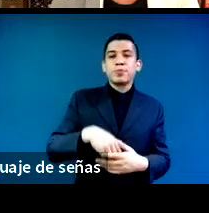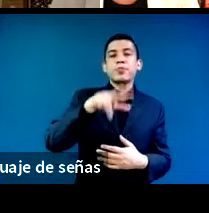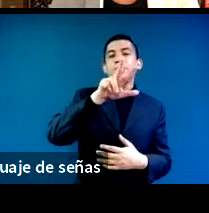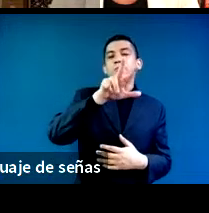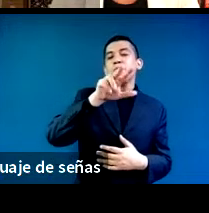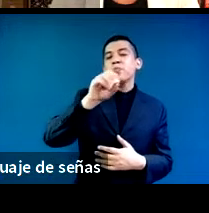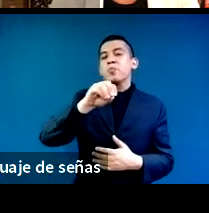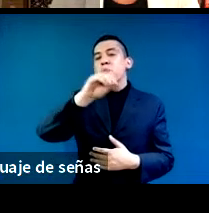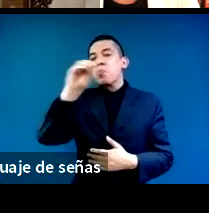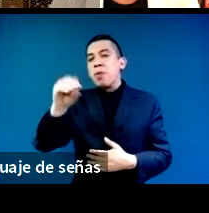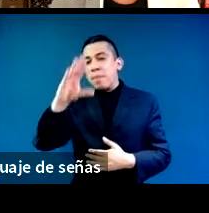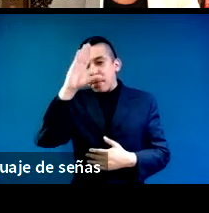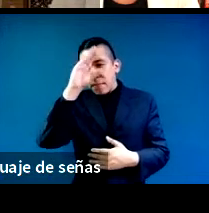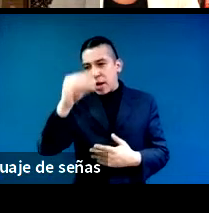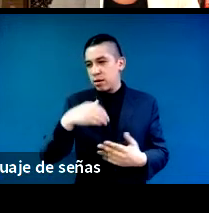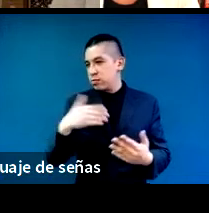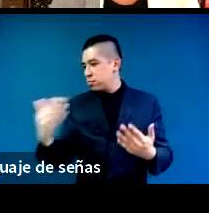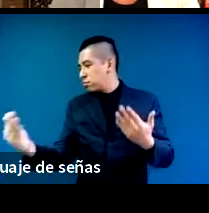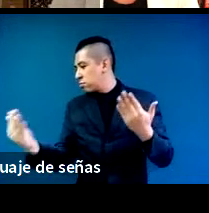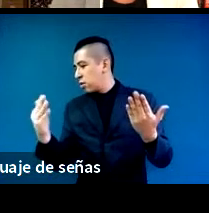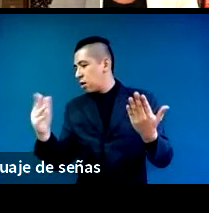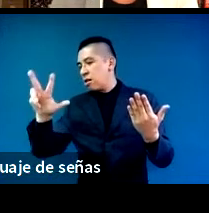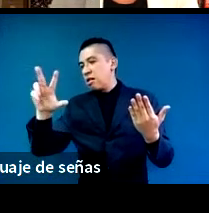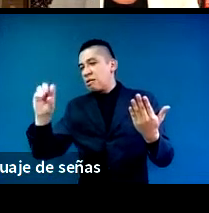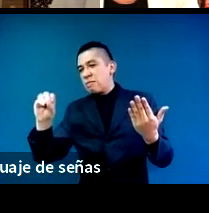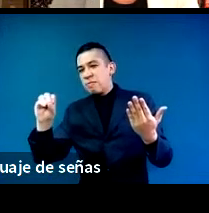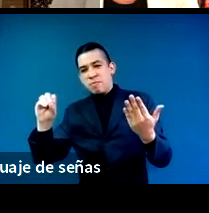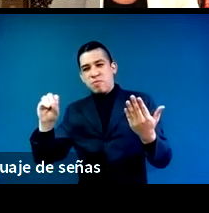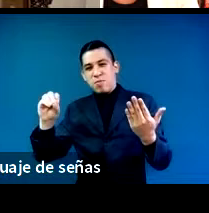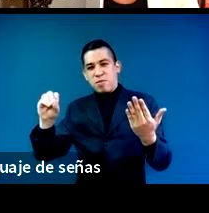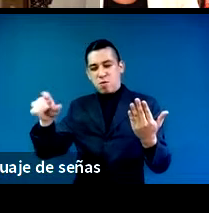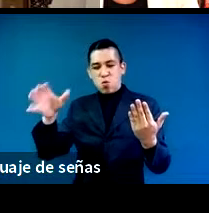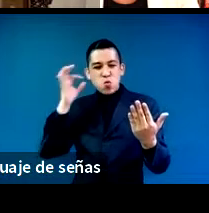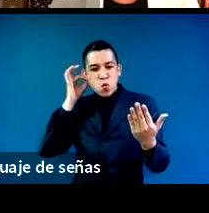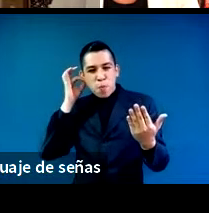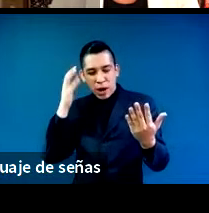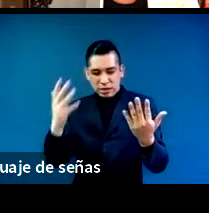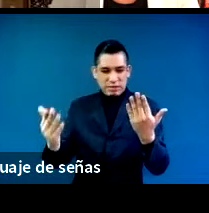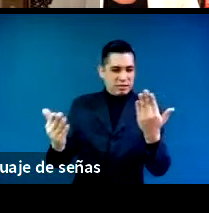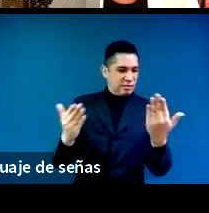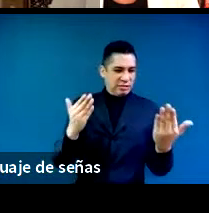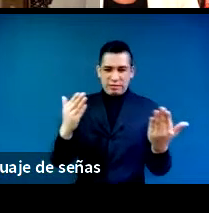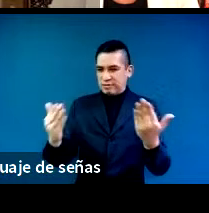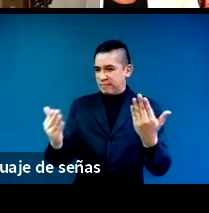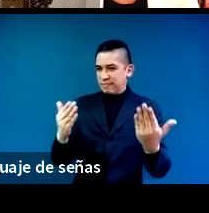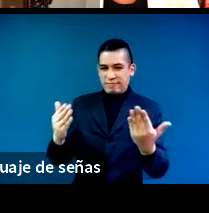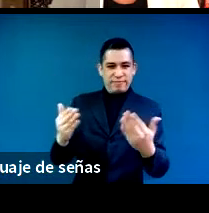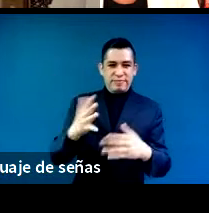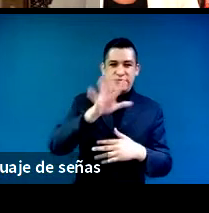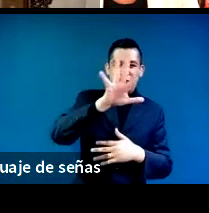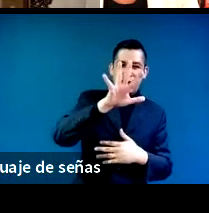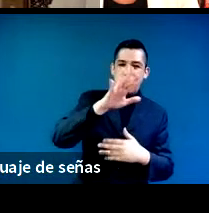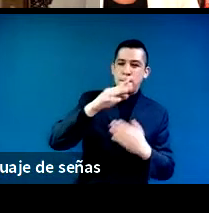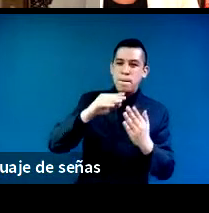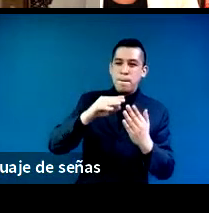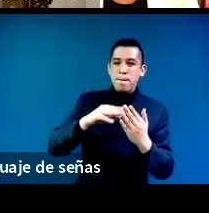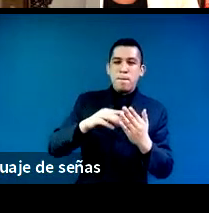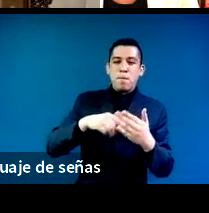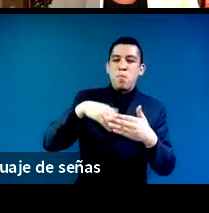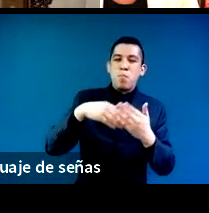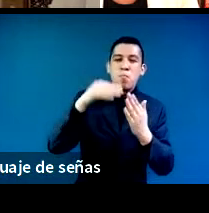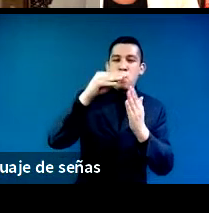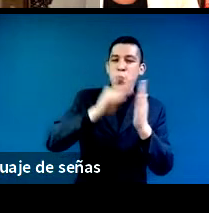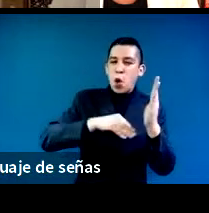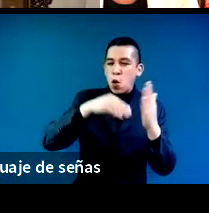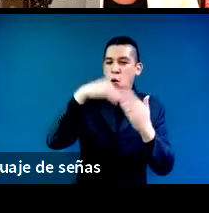month's time? Because that's the kind of target that we're setting for a daily programme. When we analyse that, then we share it